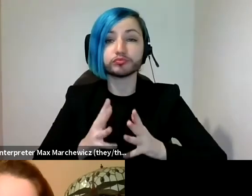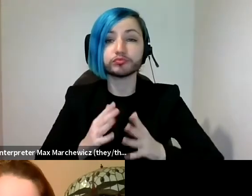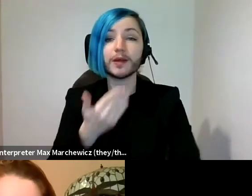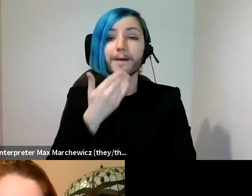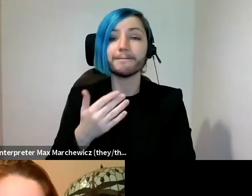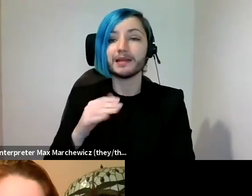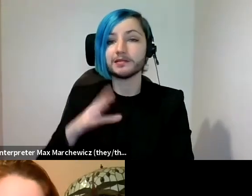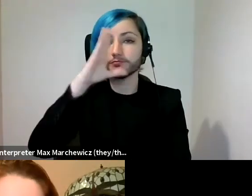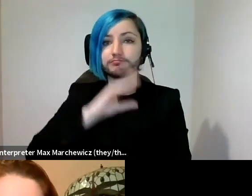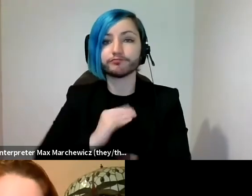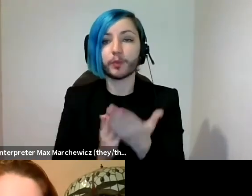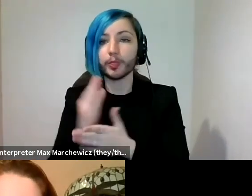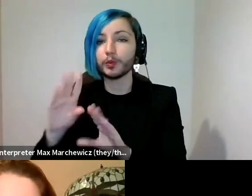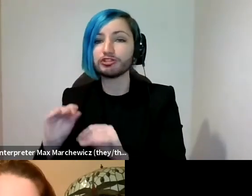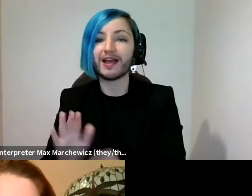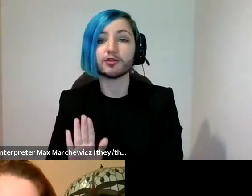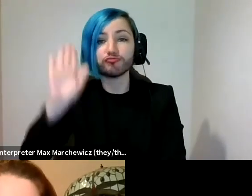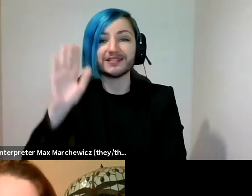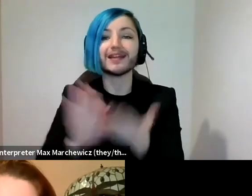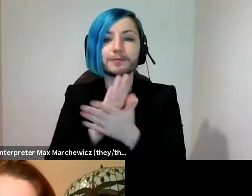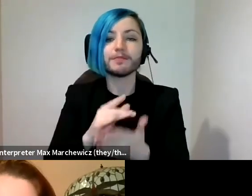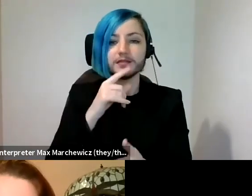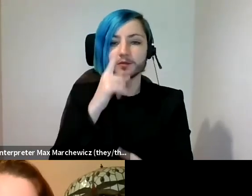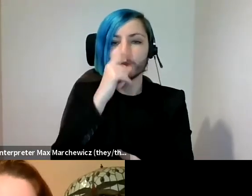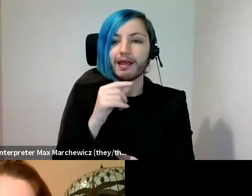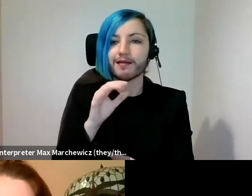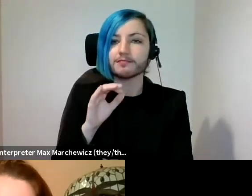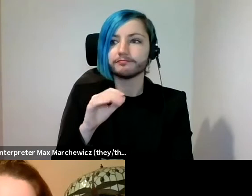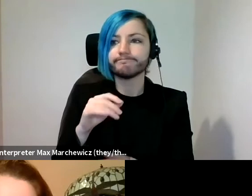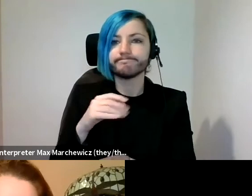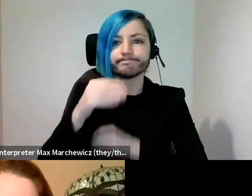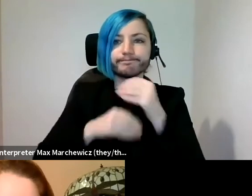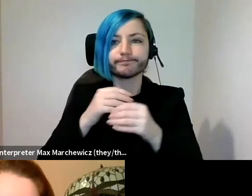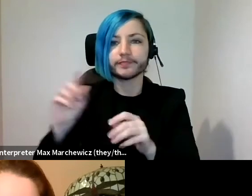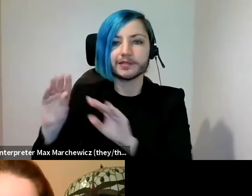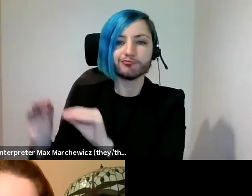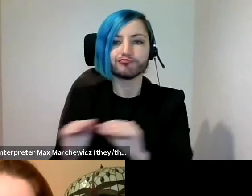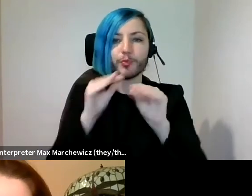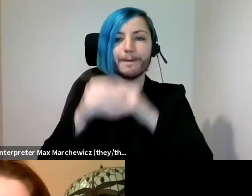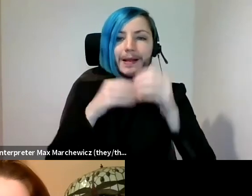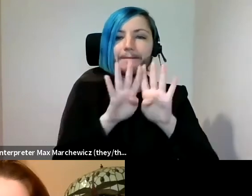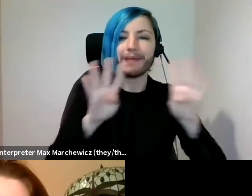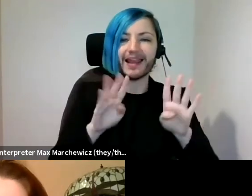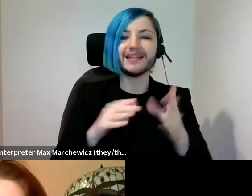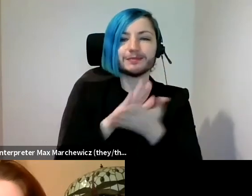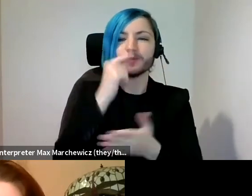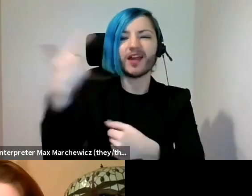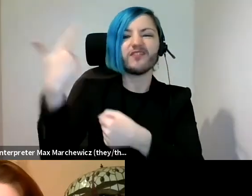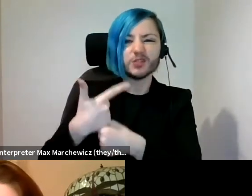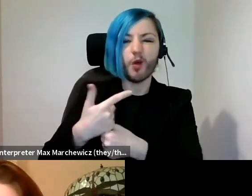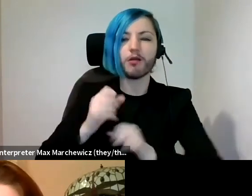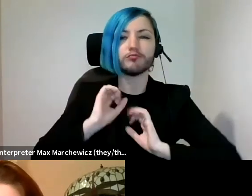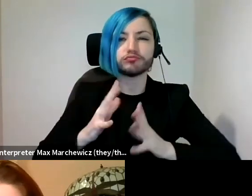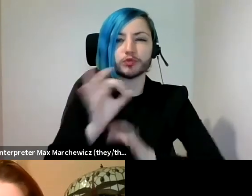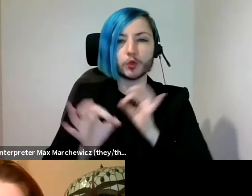in the chat when you raise your hand. And we'll ask you to become a panelist so that you can ask your question. So we've had